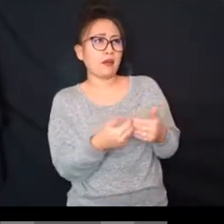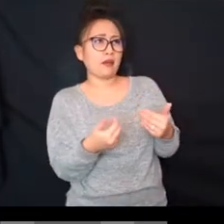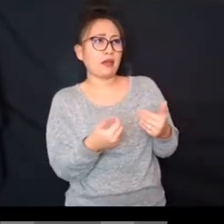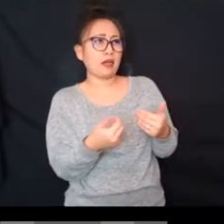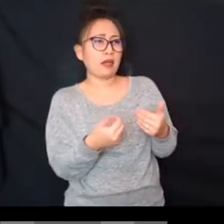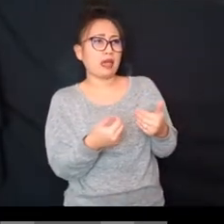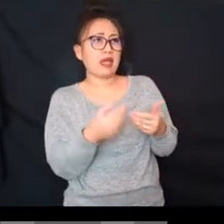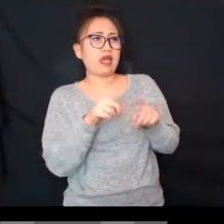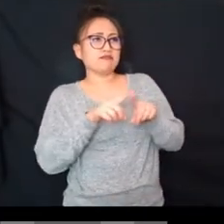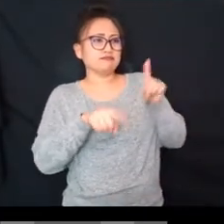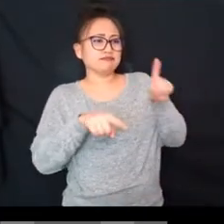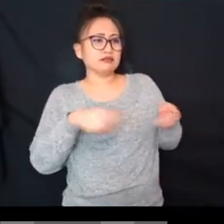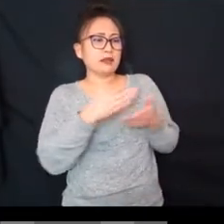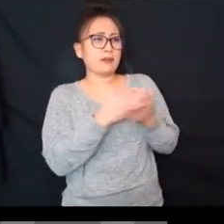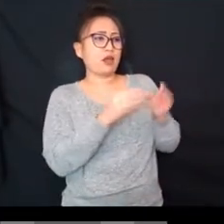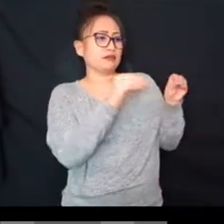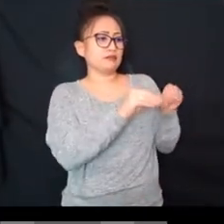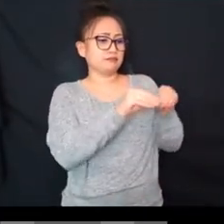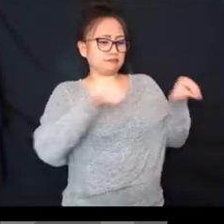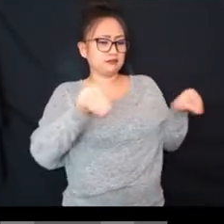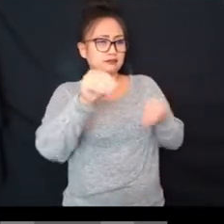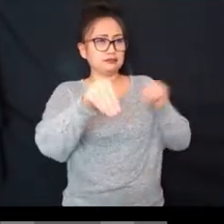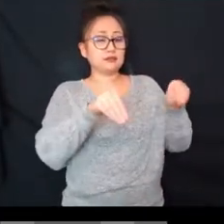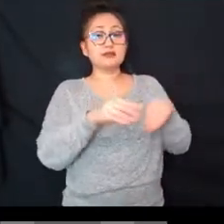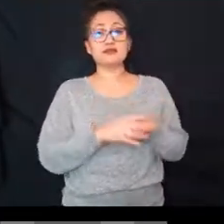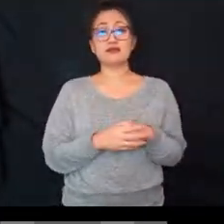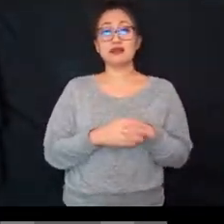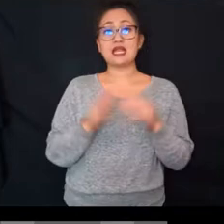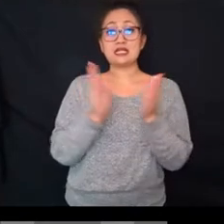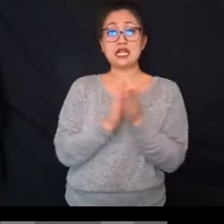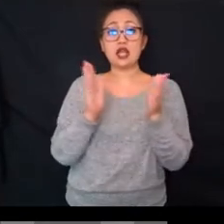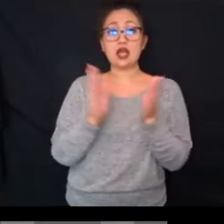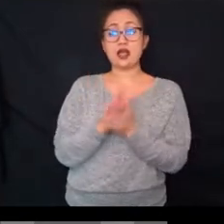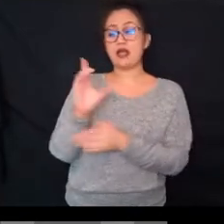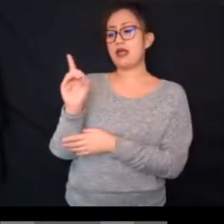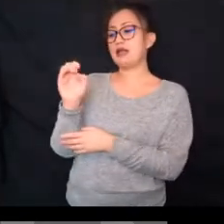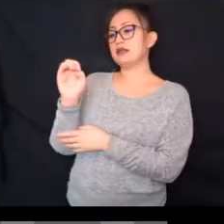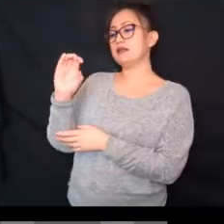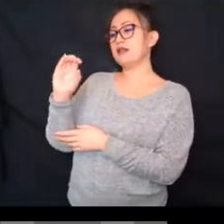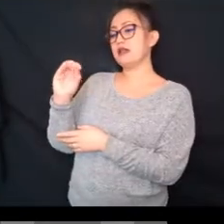job. Decompose, break it on down,